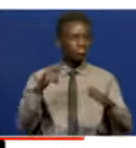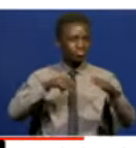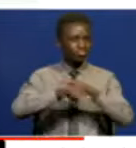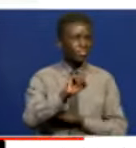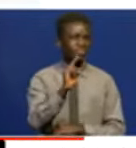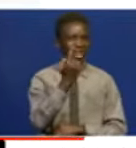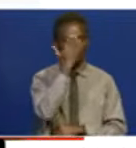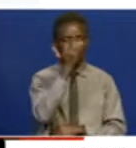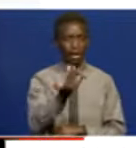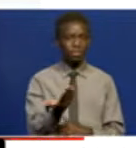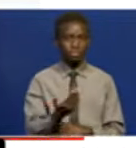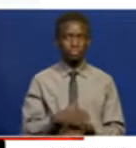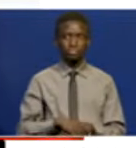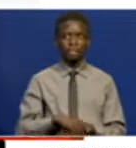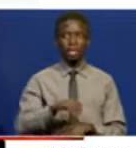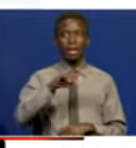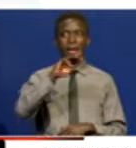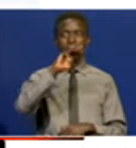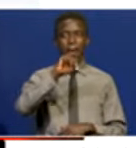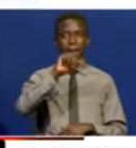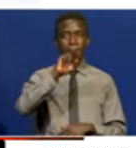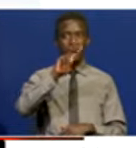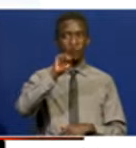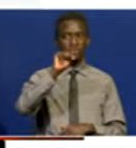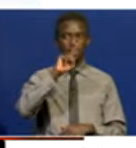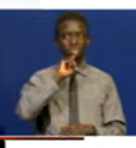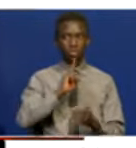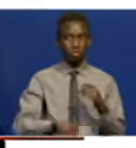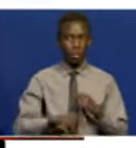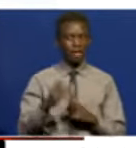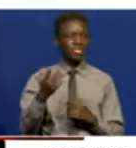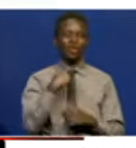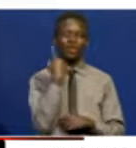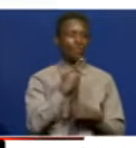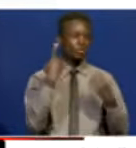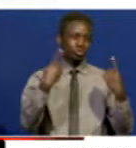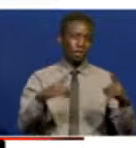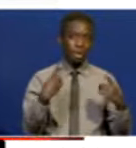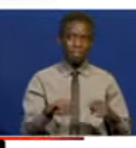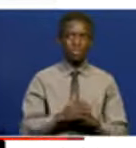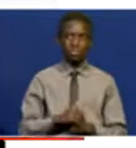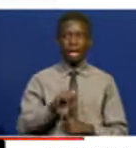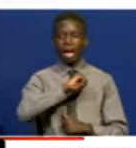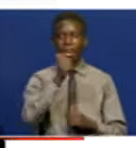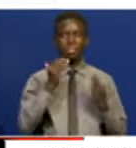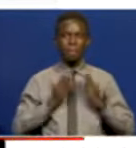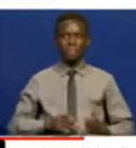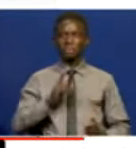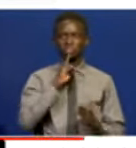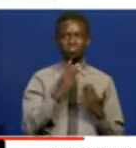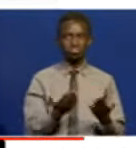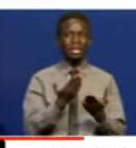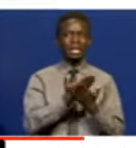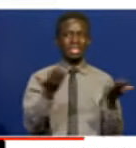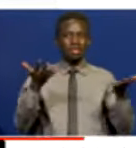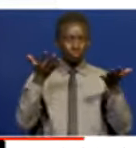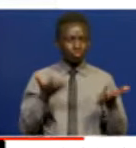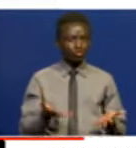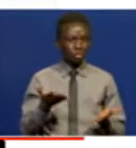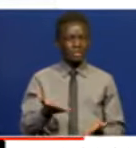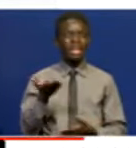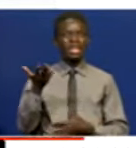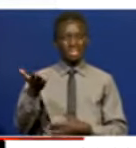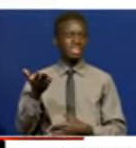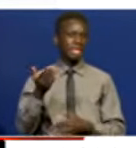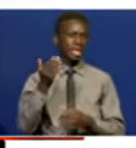Marvin responded, "They are just being dramatic." Anonymous puzzled tweeted, "They were present today to be